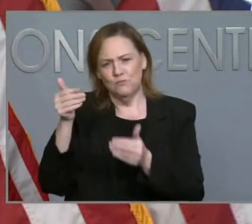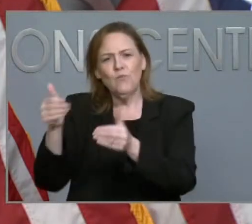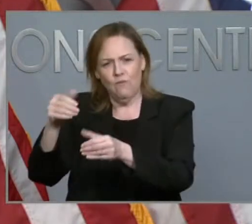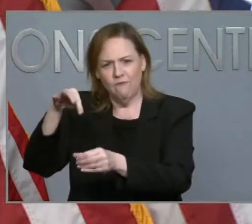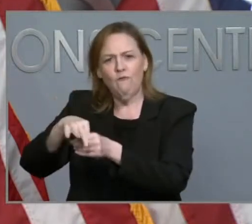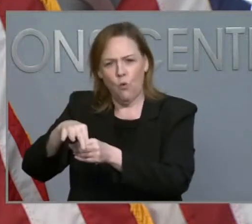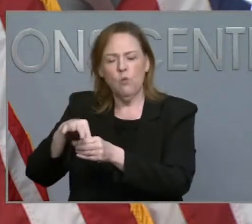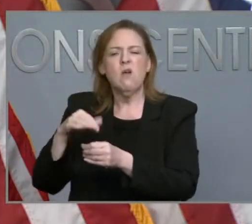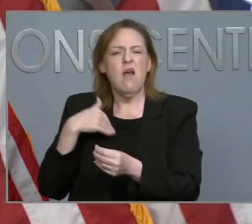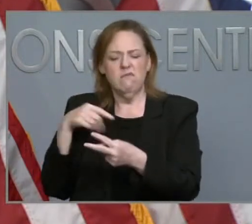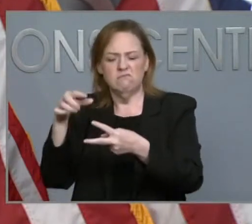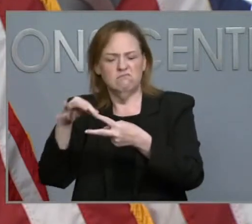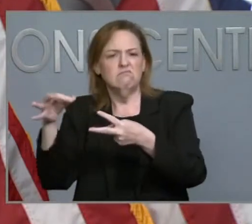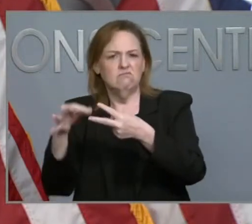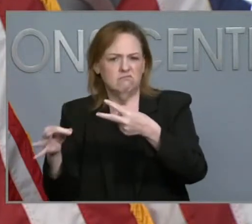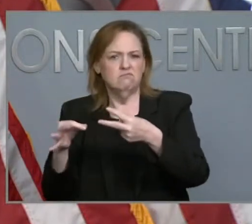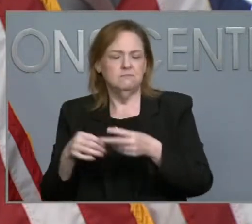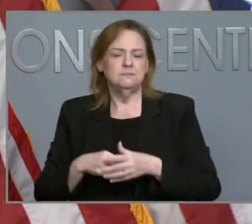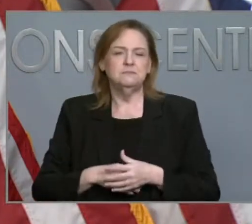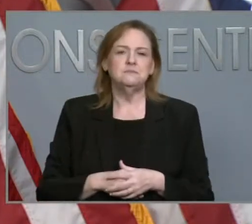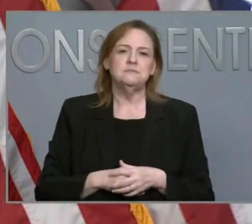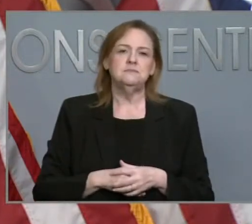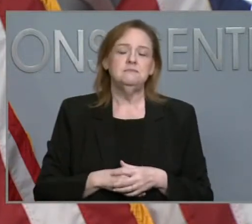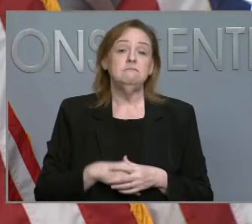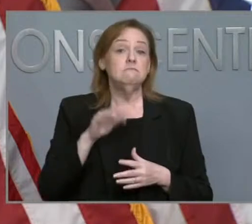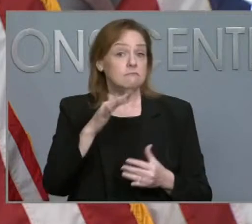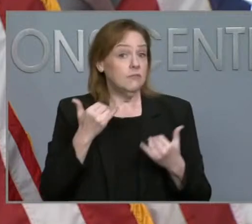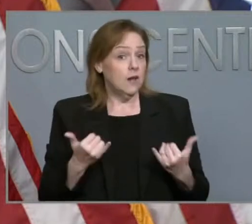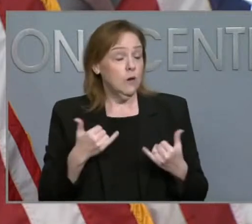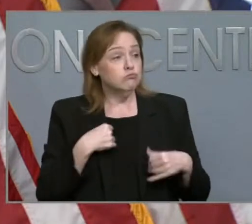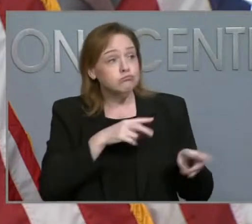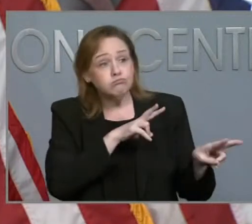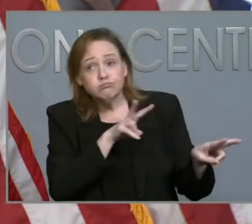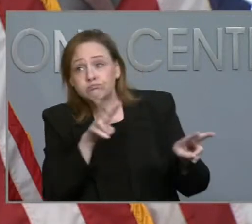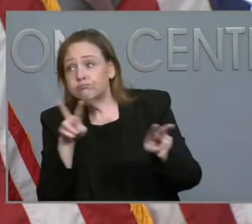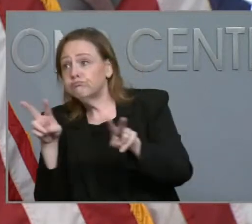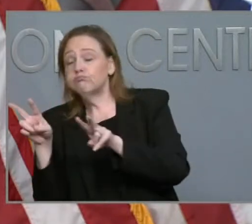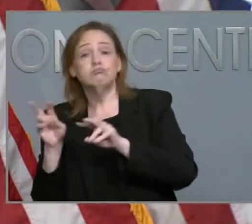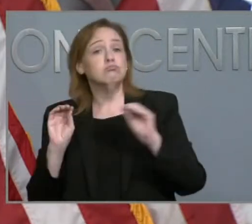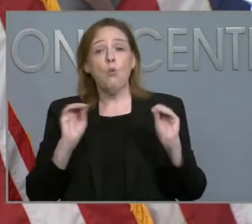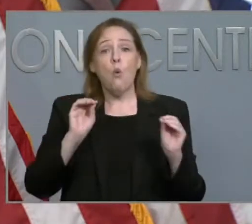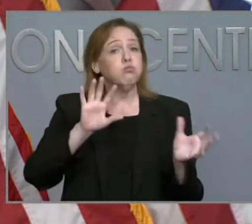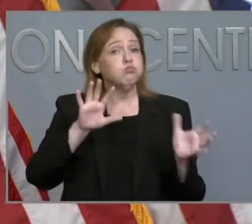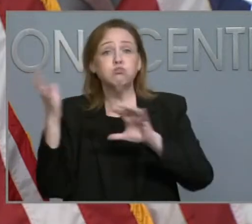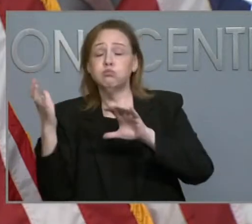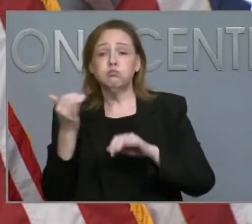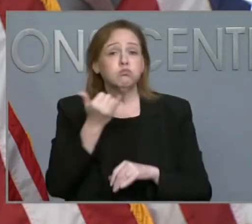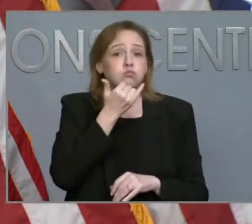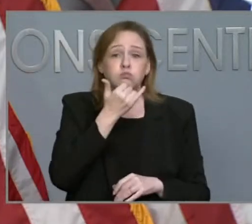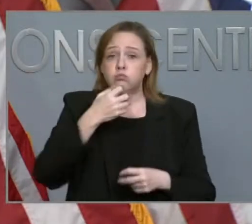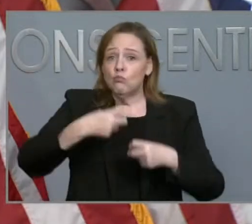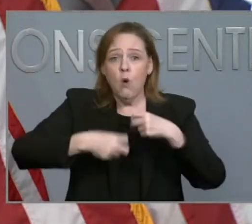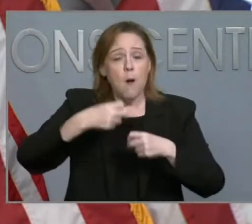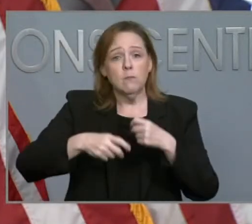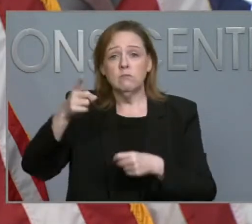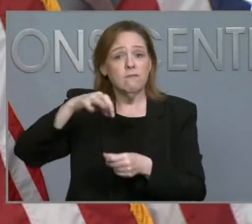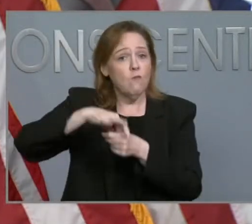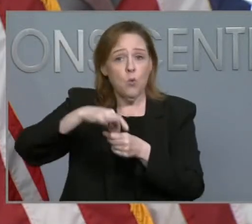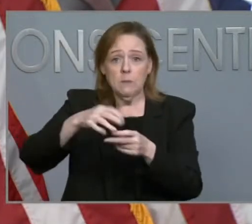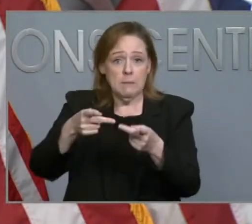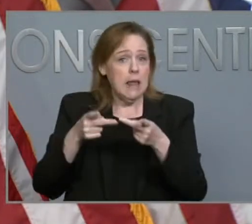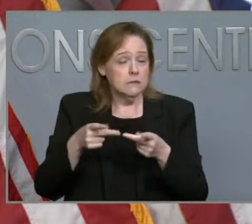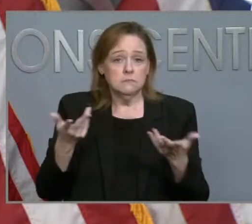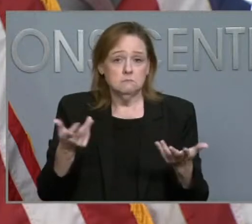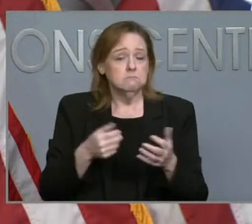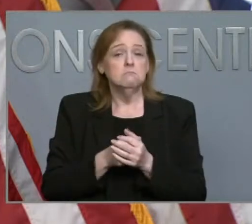At this time, we are unaware of any disruptions or delays at polling places that may necessitate extending voting